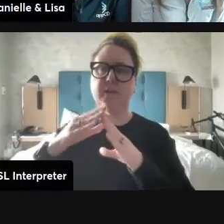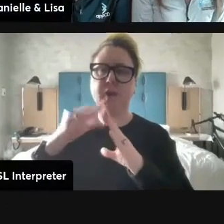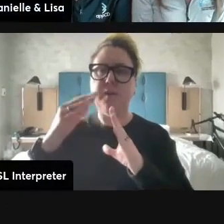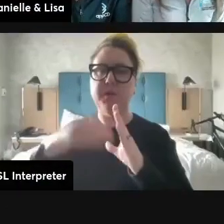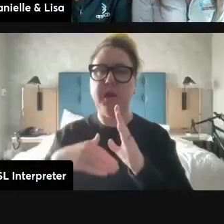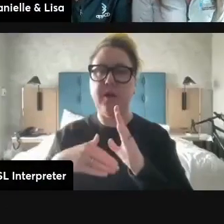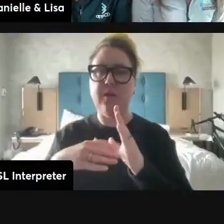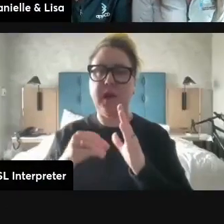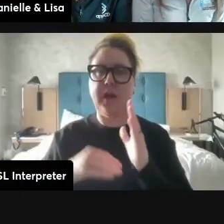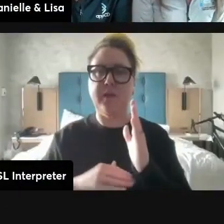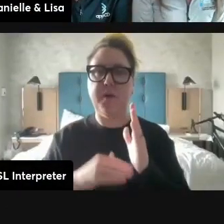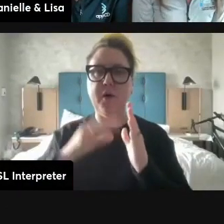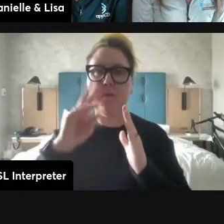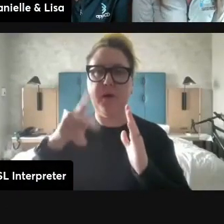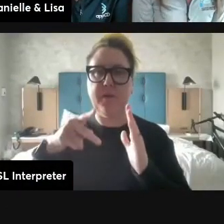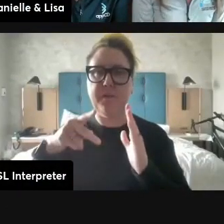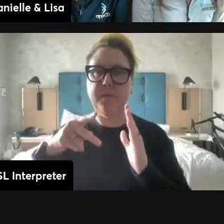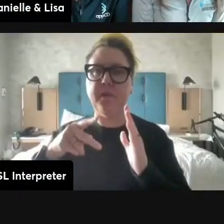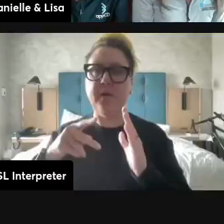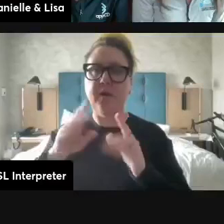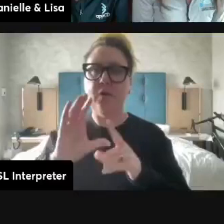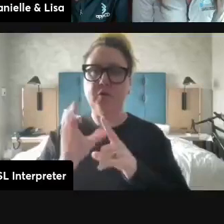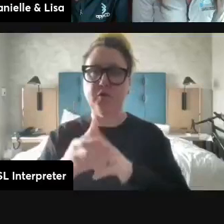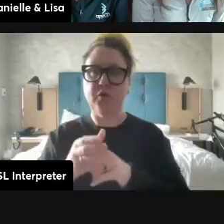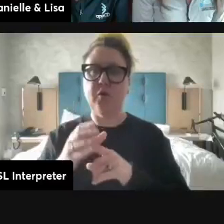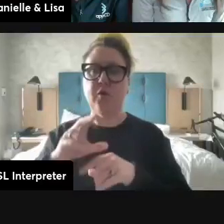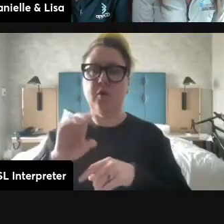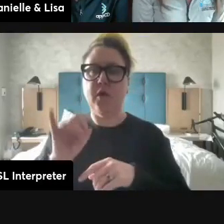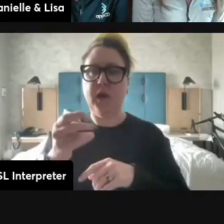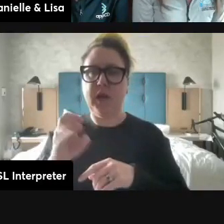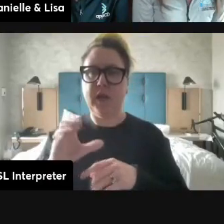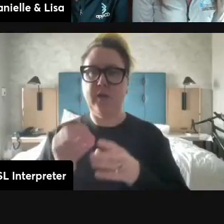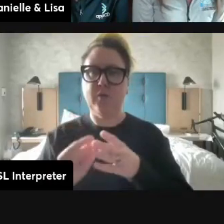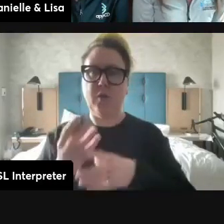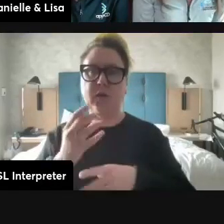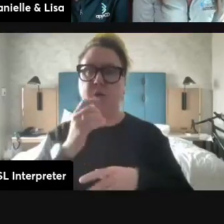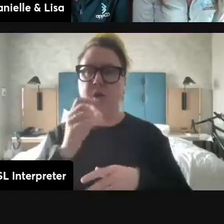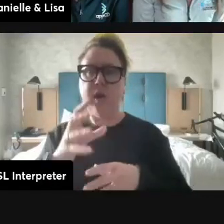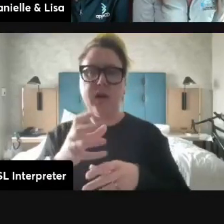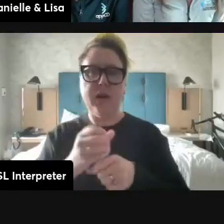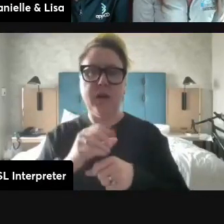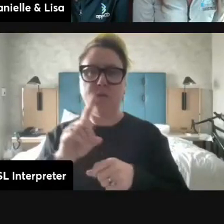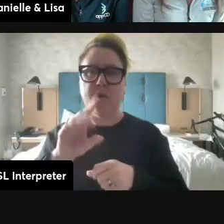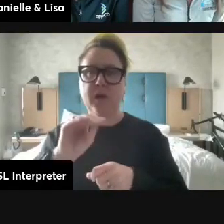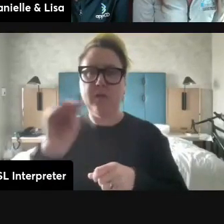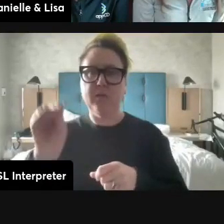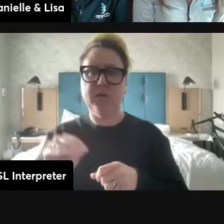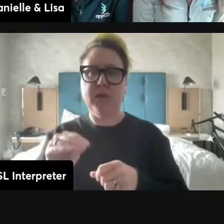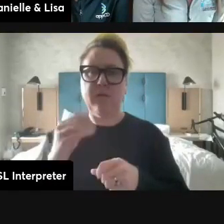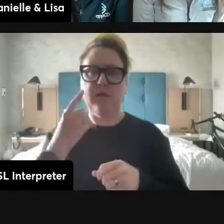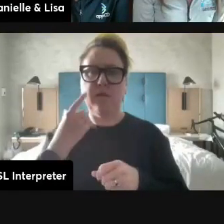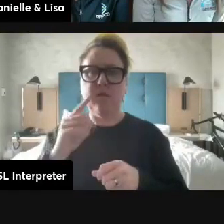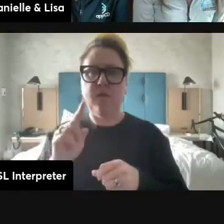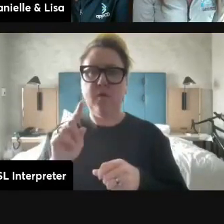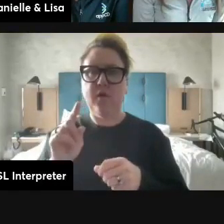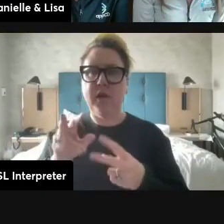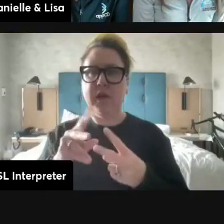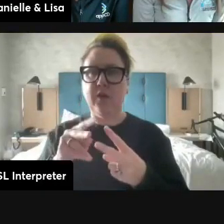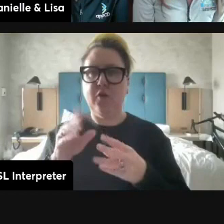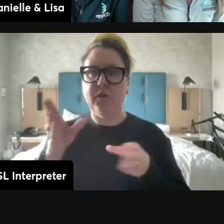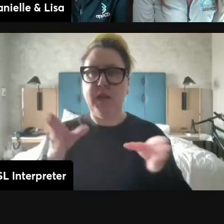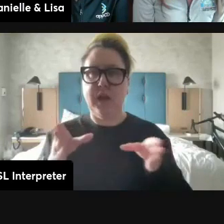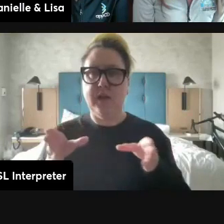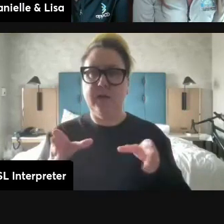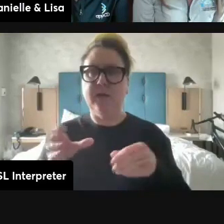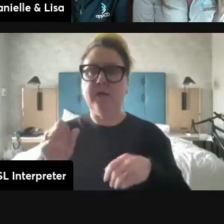the bottom-up cultural organic growth, because you're not going to get 100% from either end. So that was